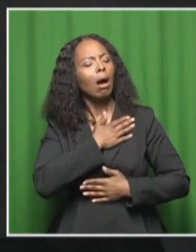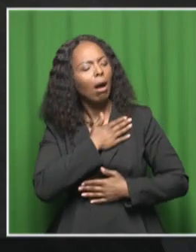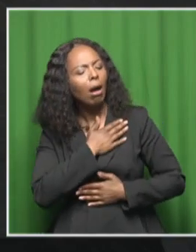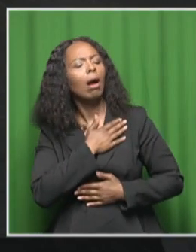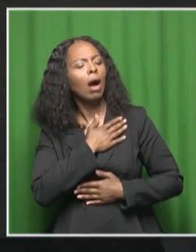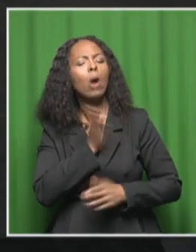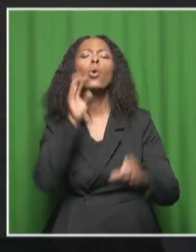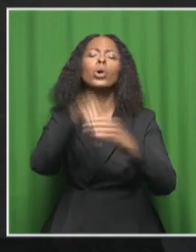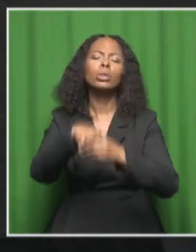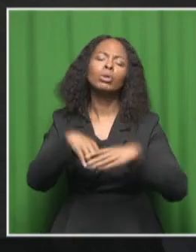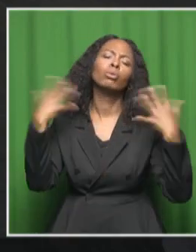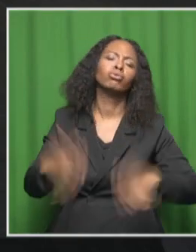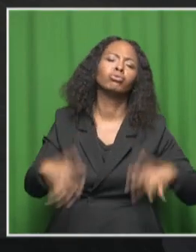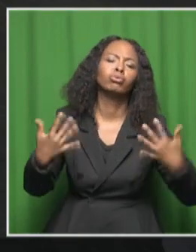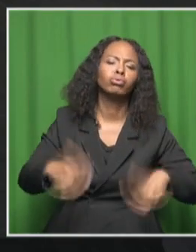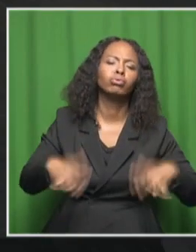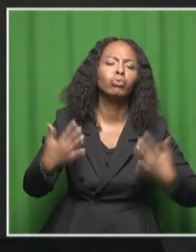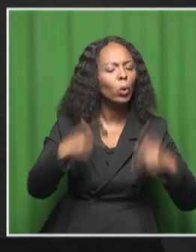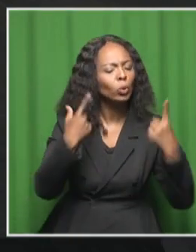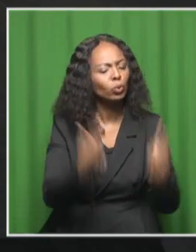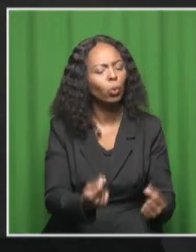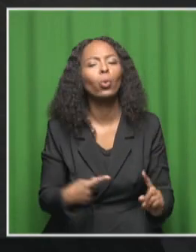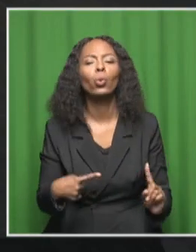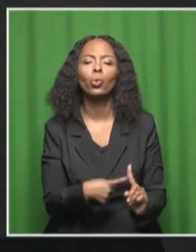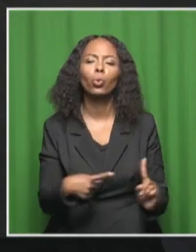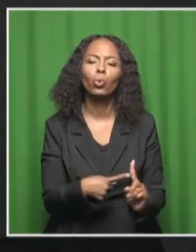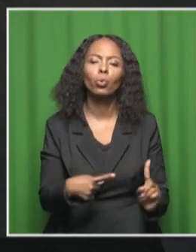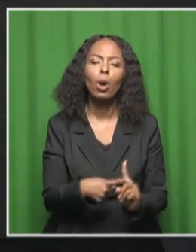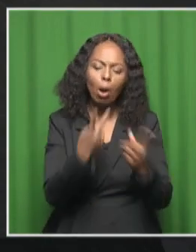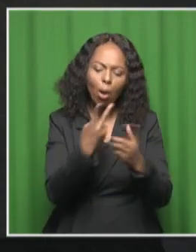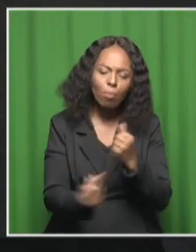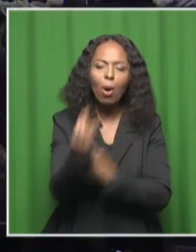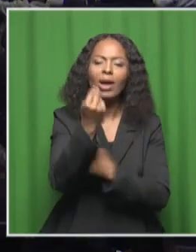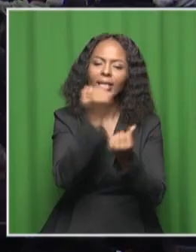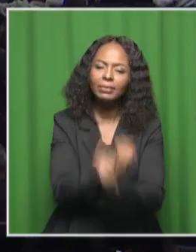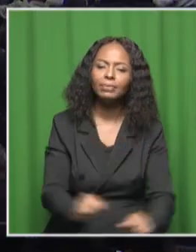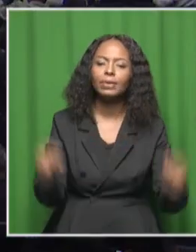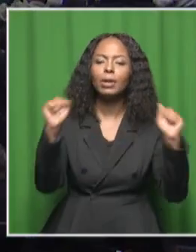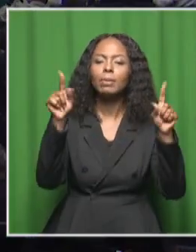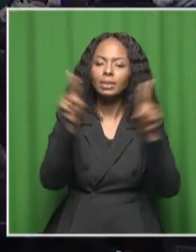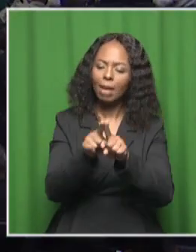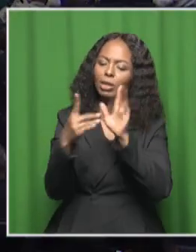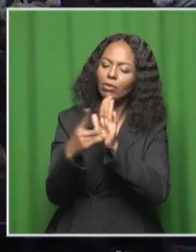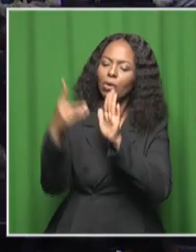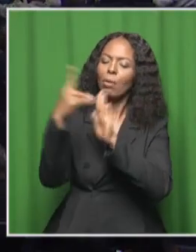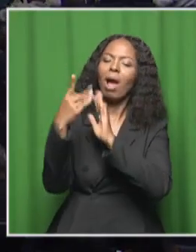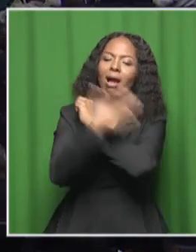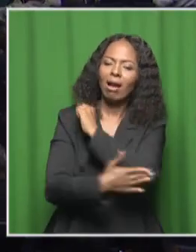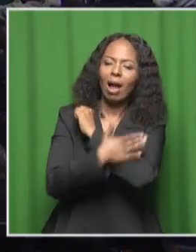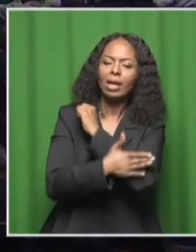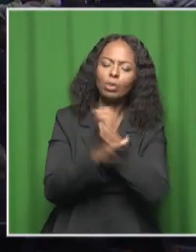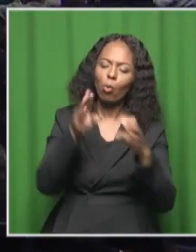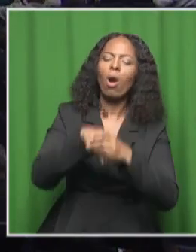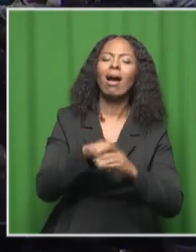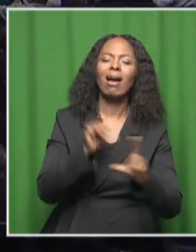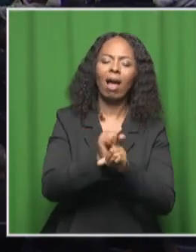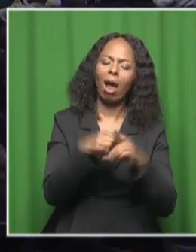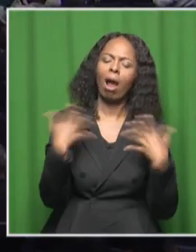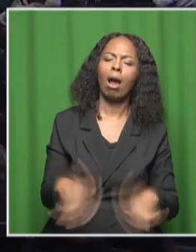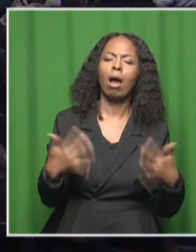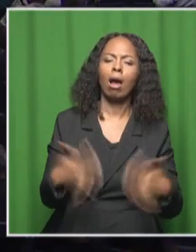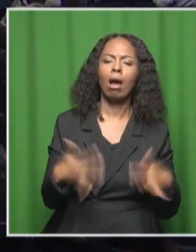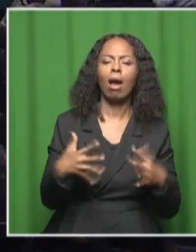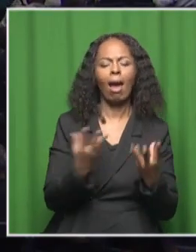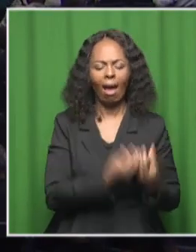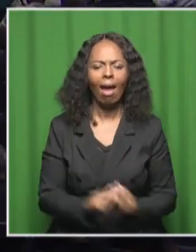contribution he made to this country, both for our freedom but also for the continued development of this country. It is, from where I'm